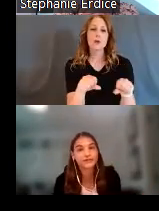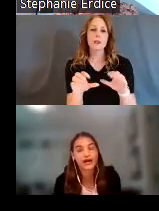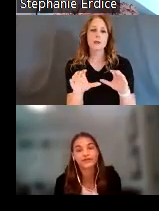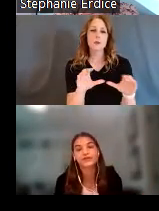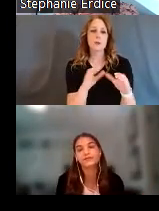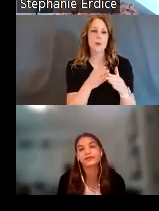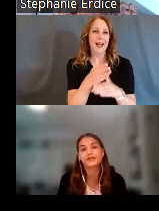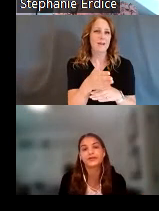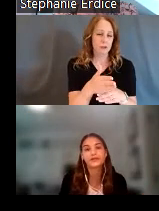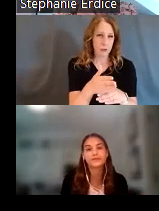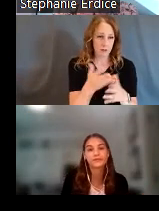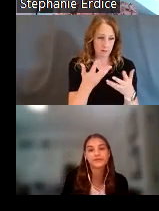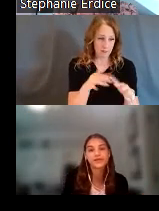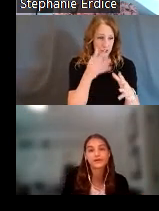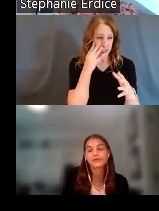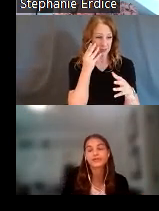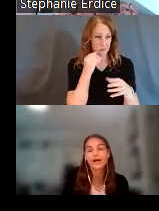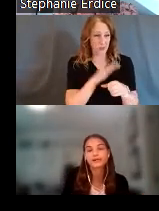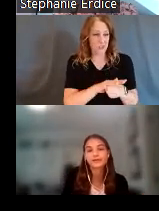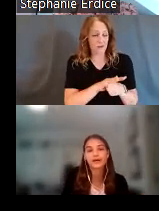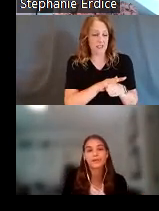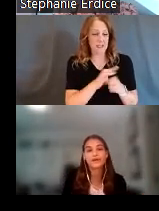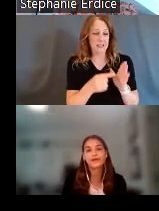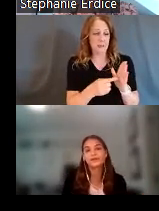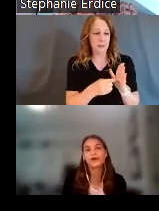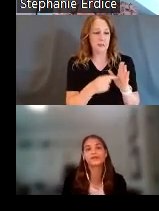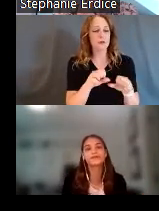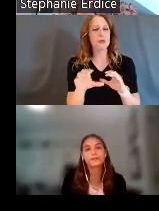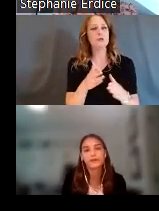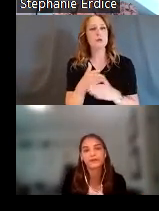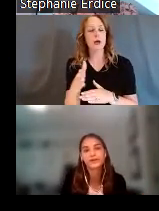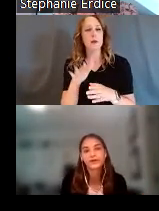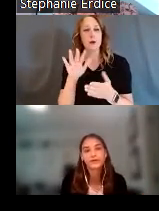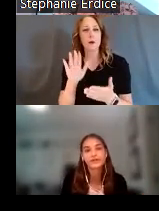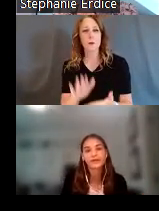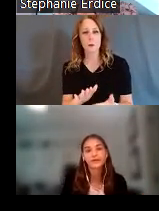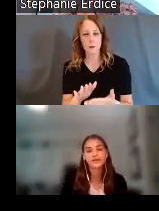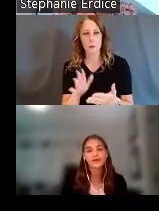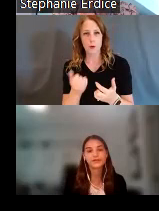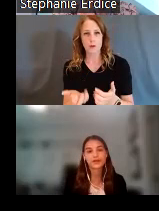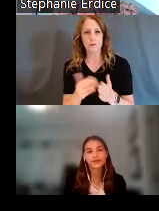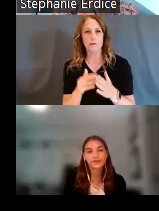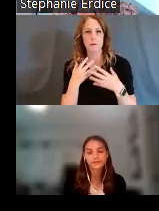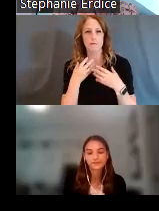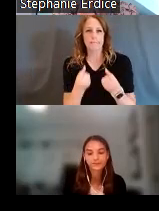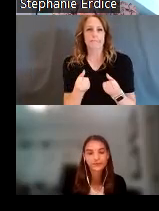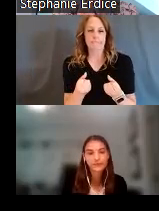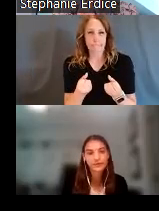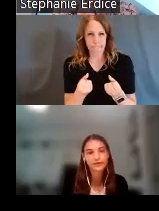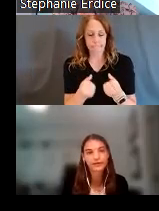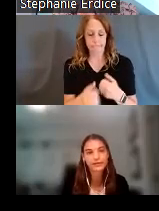the fact, after you're experiencing those symptoms or those signs. And then you want to rebuild your resilience to that